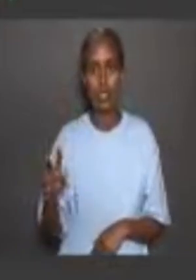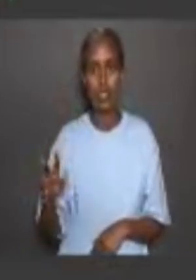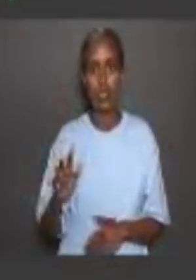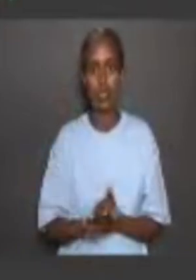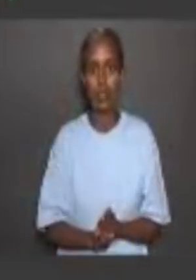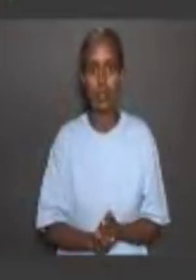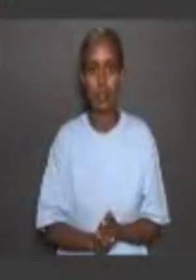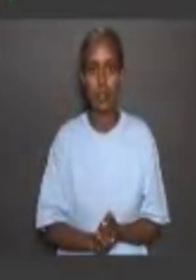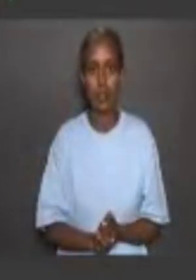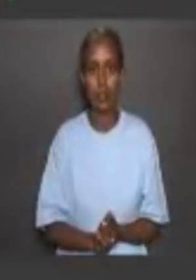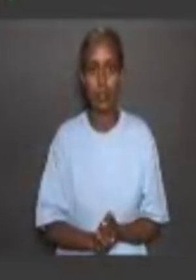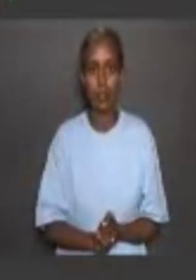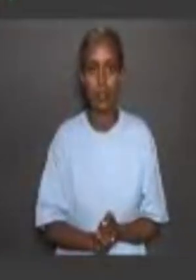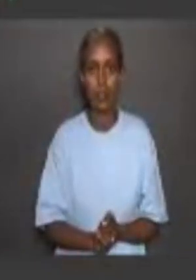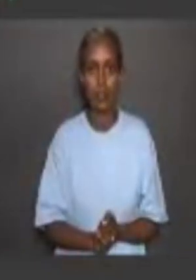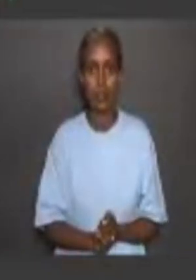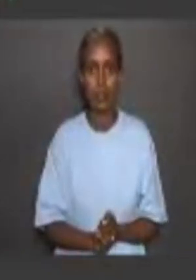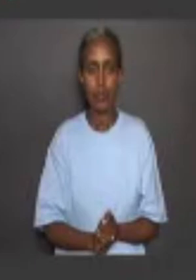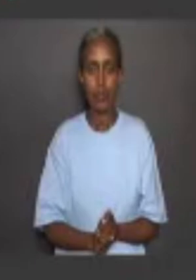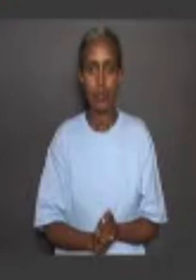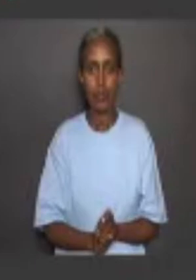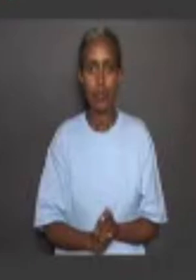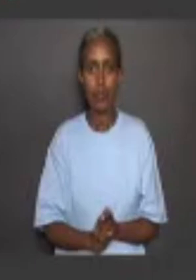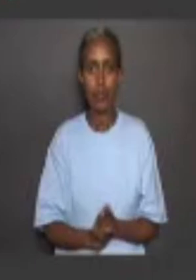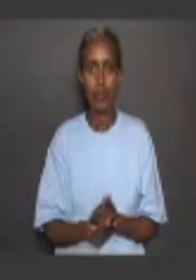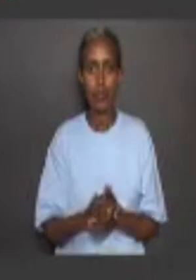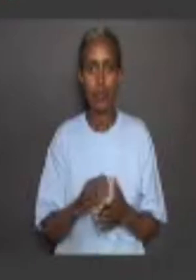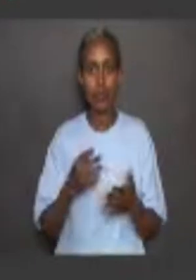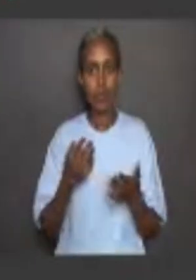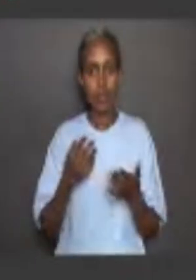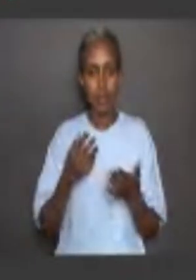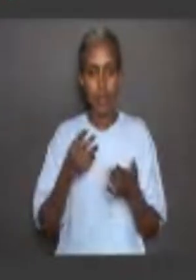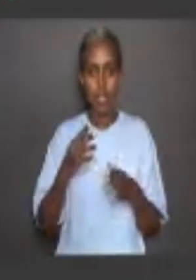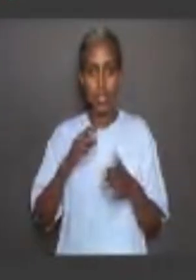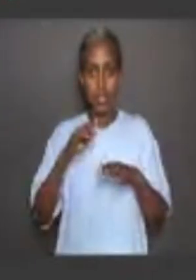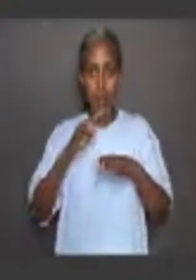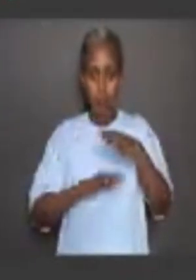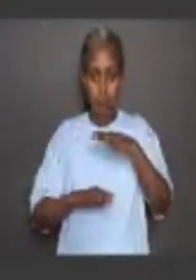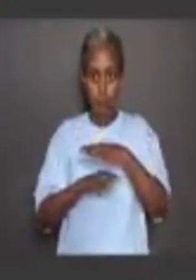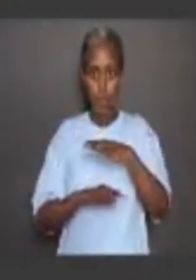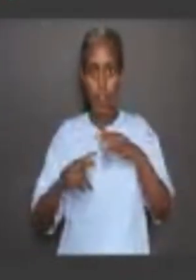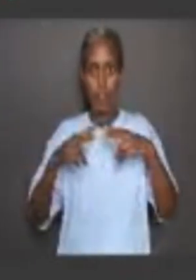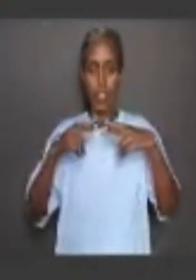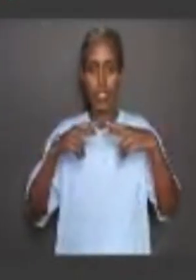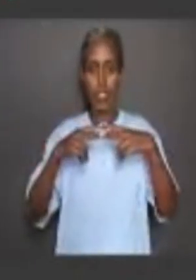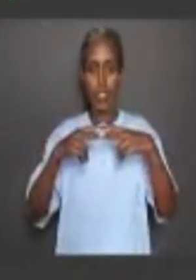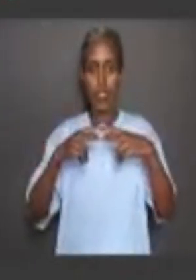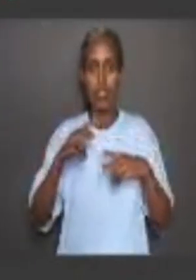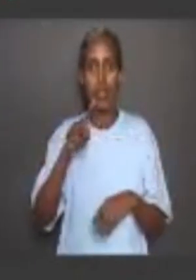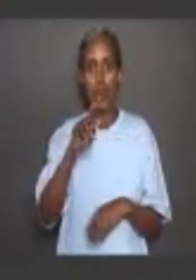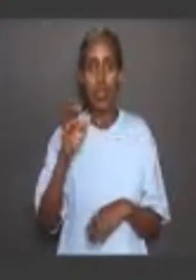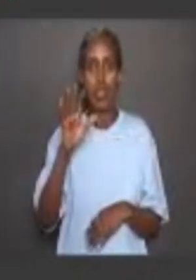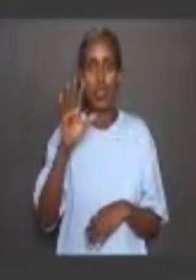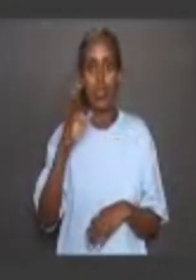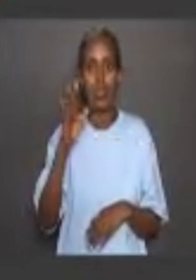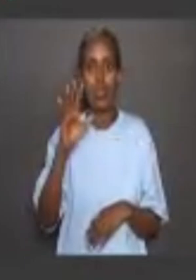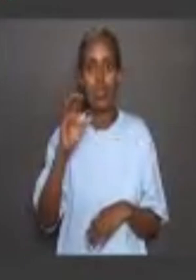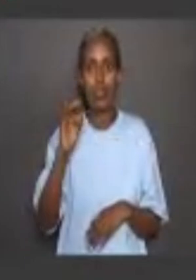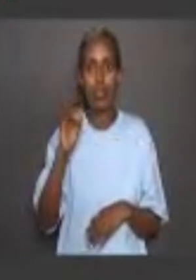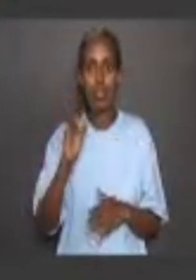333 and 1/3. The bottom vertex is